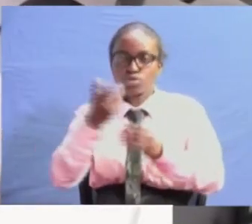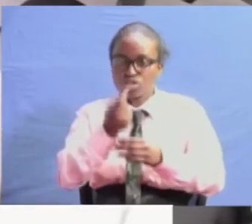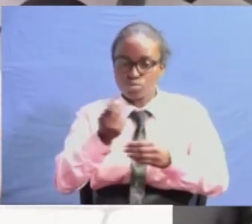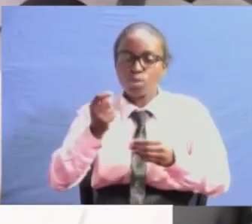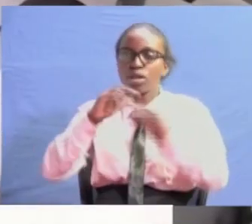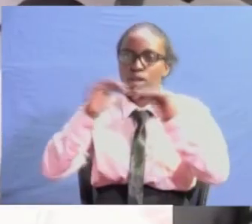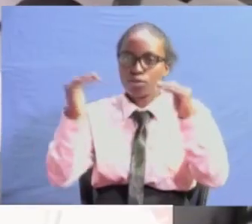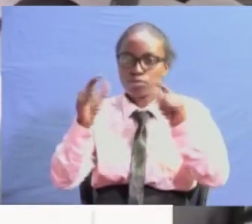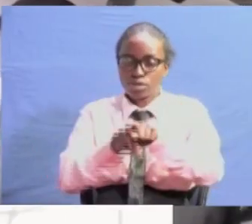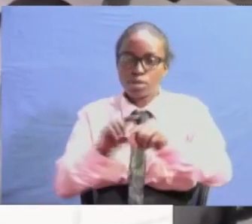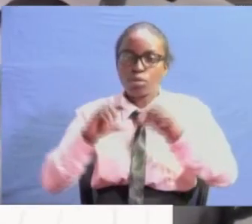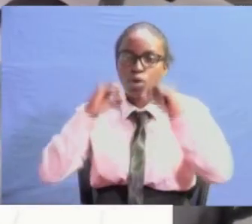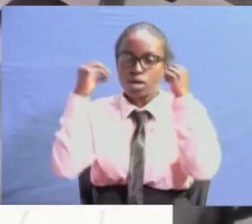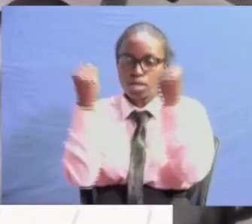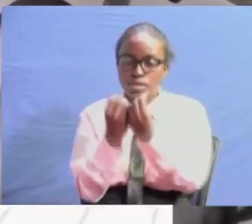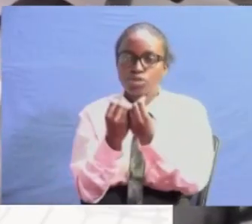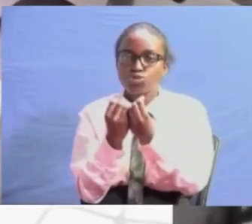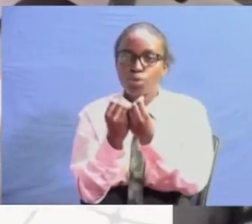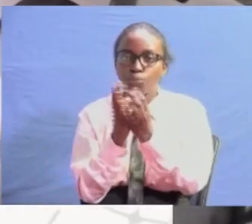organization